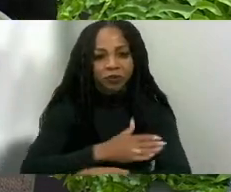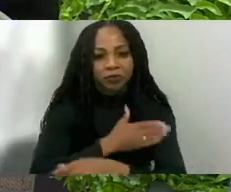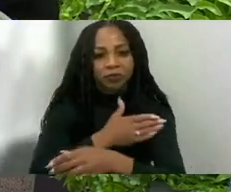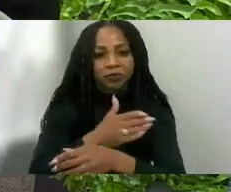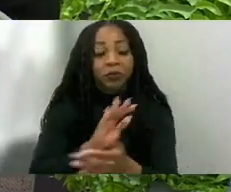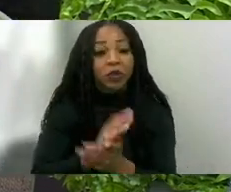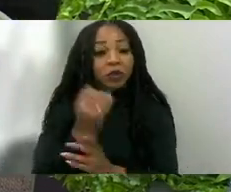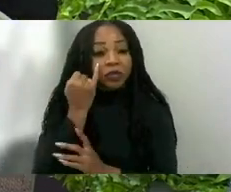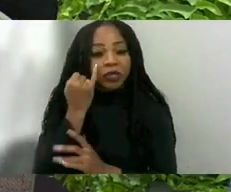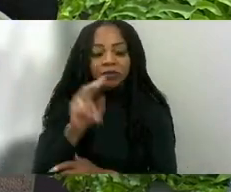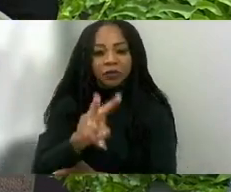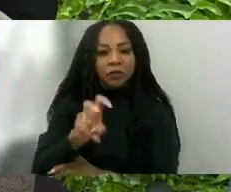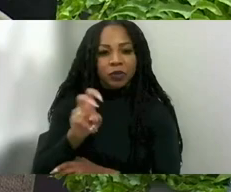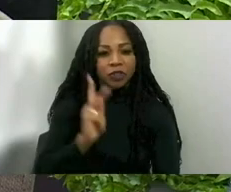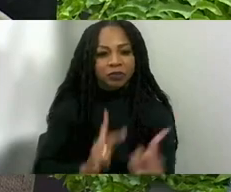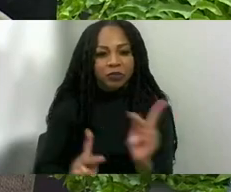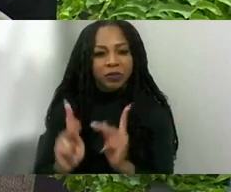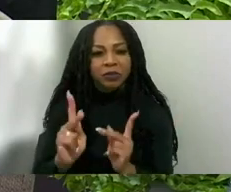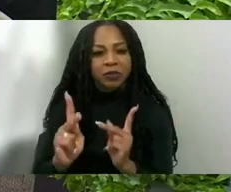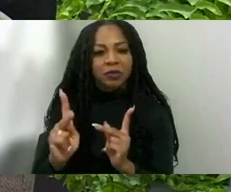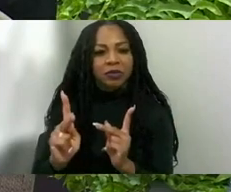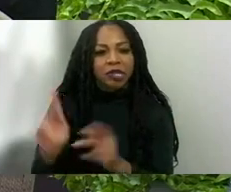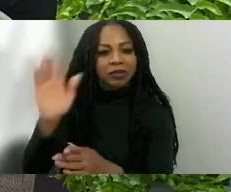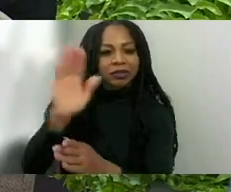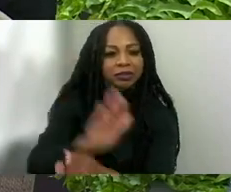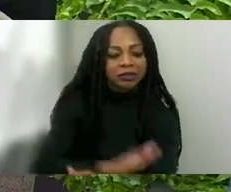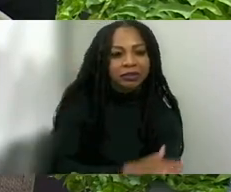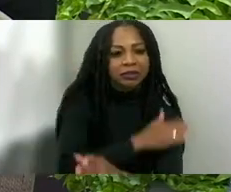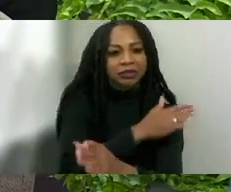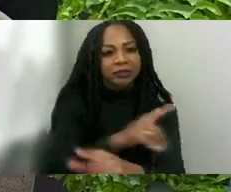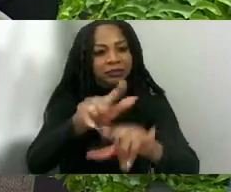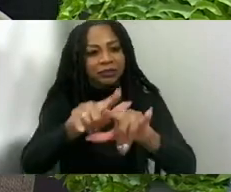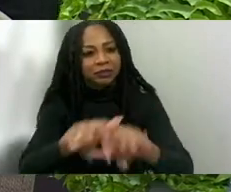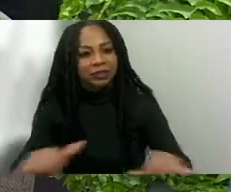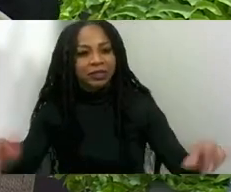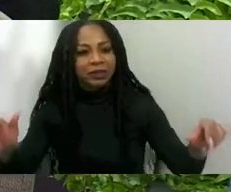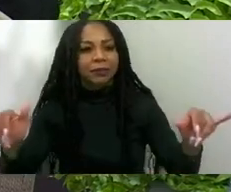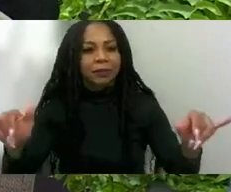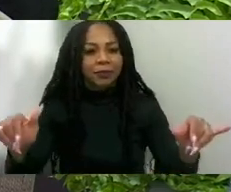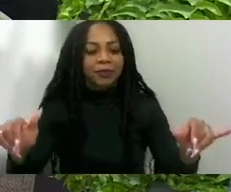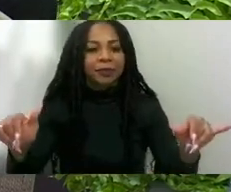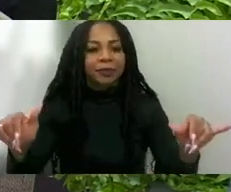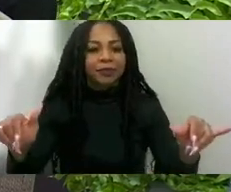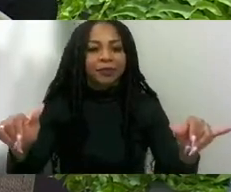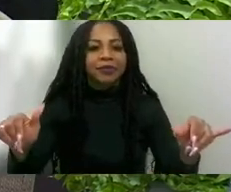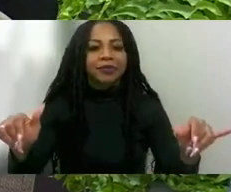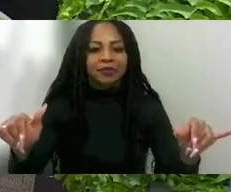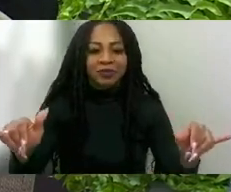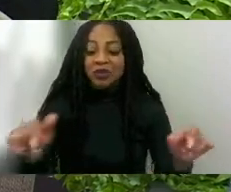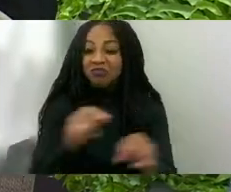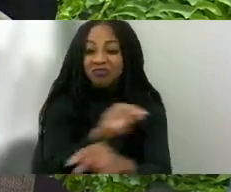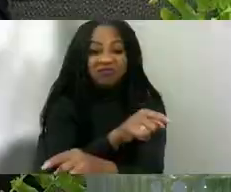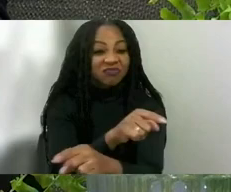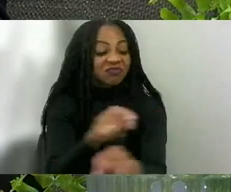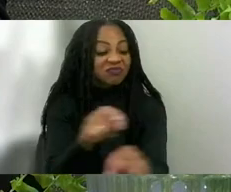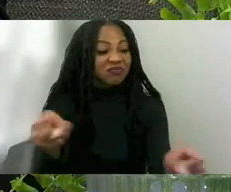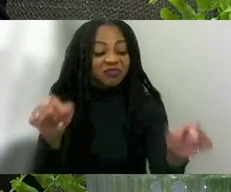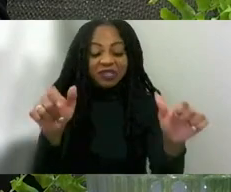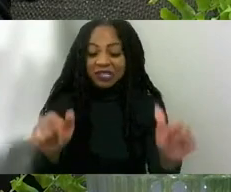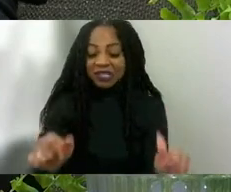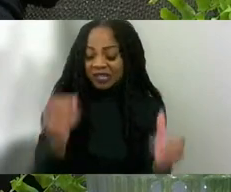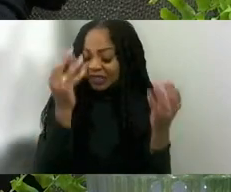200 people singing the same war song, you are free to think of